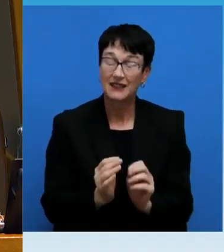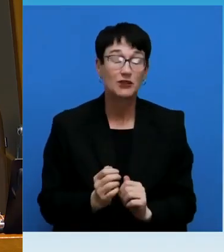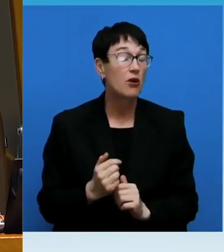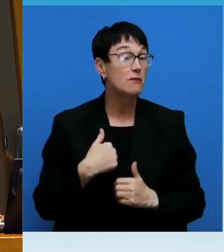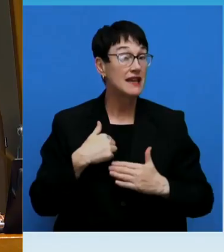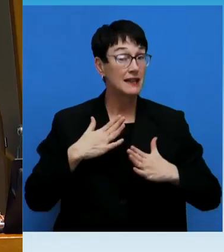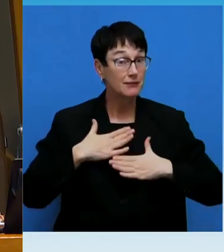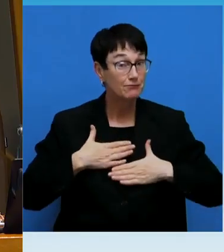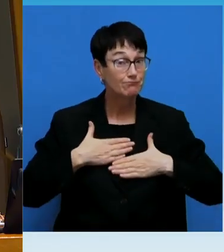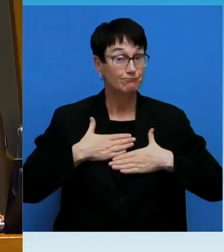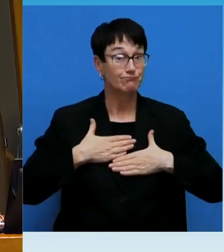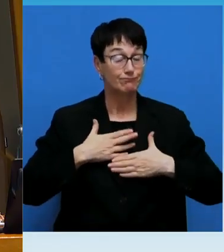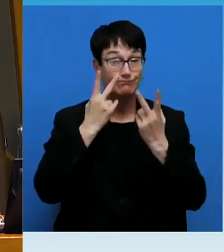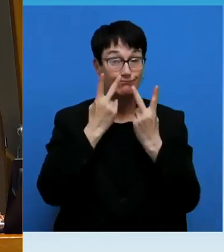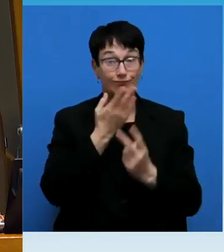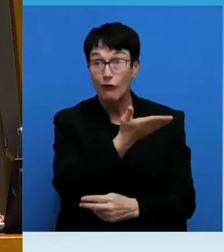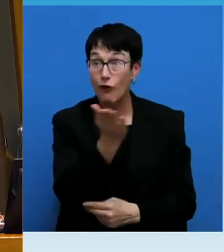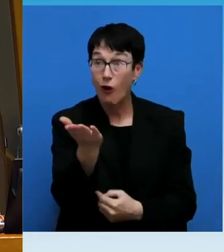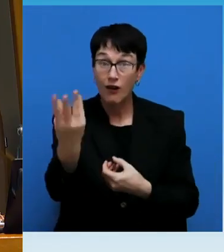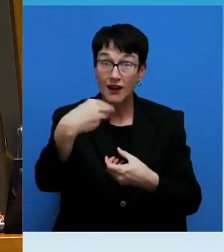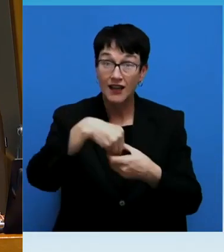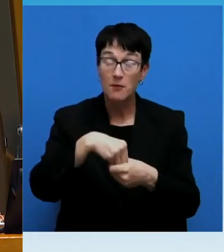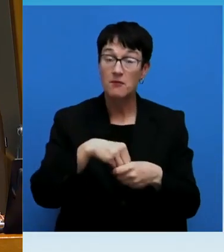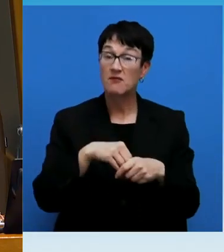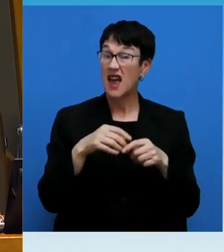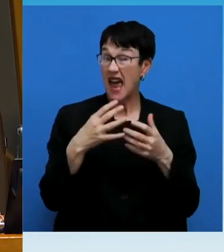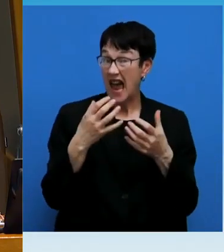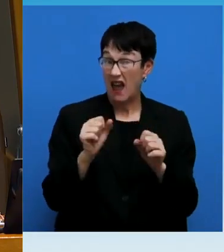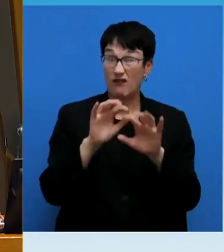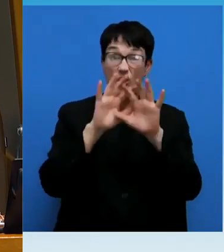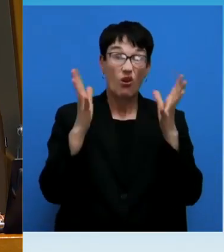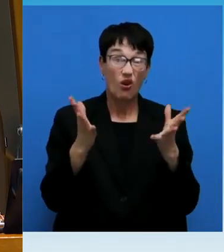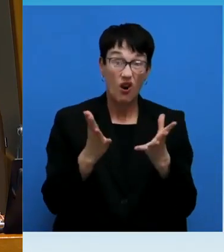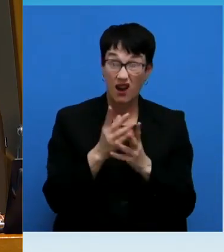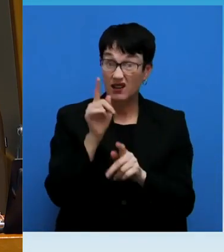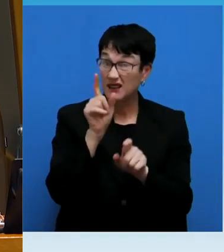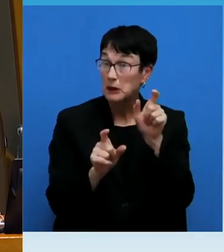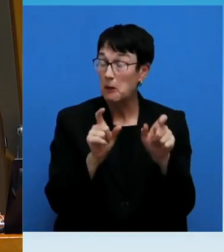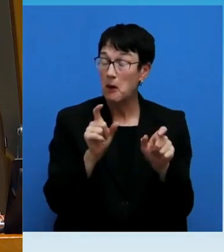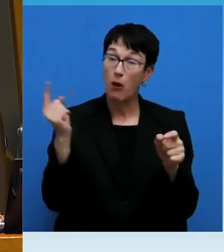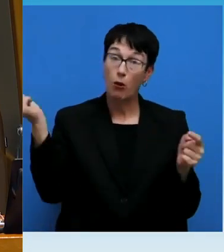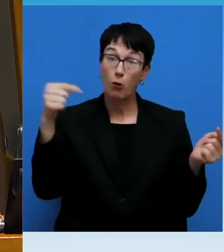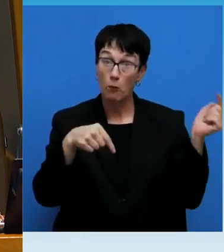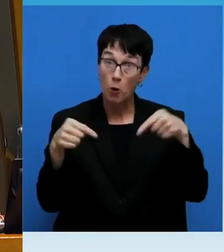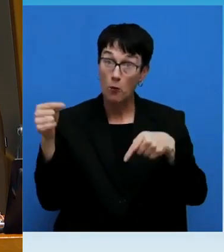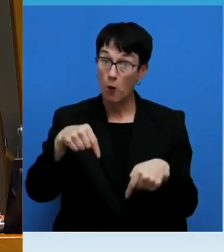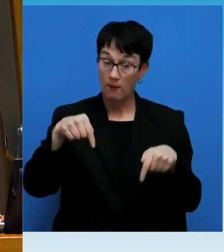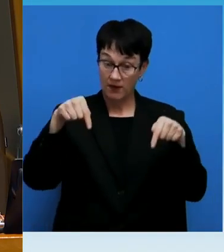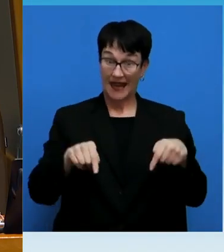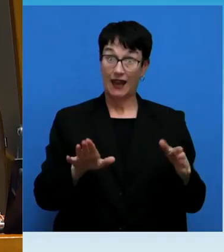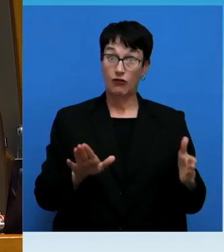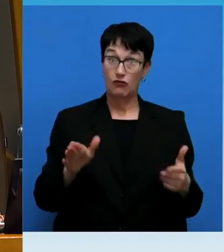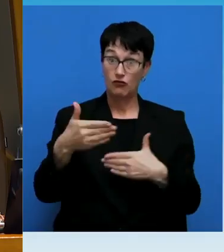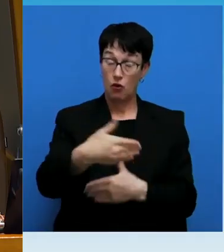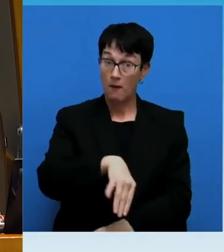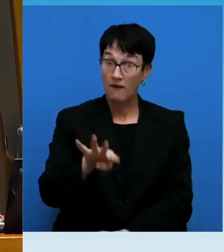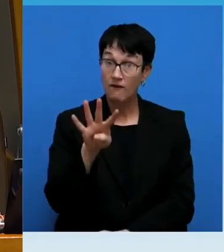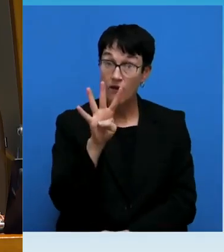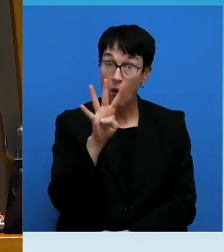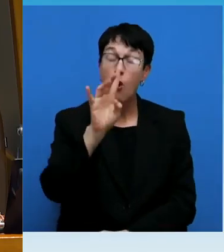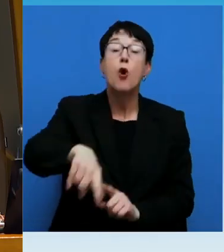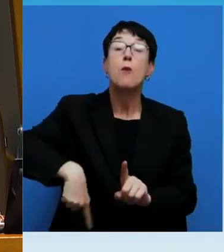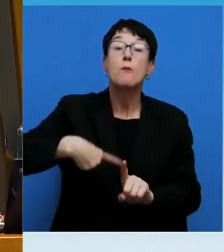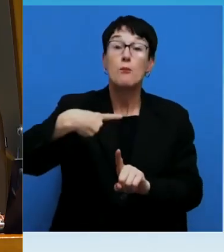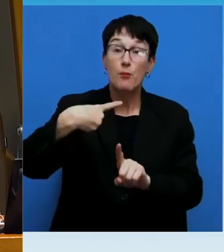Conference Room 4 and virtually from around the world. Before we begin, please note that international sign